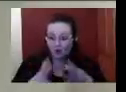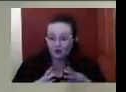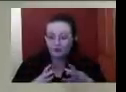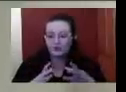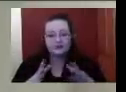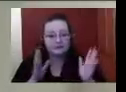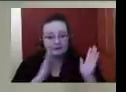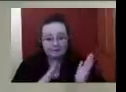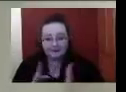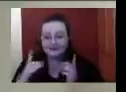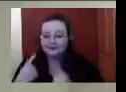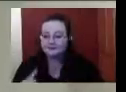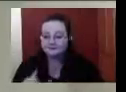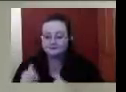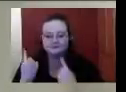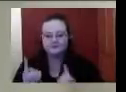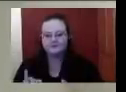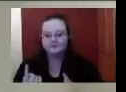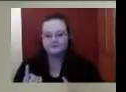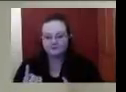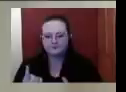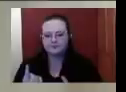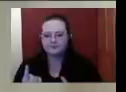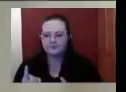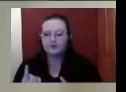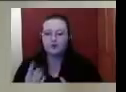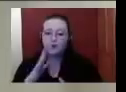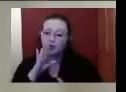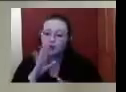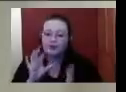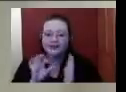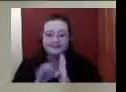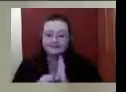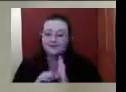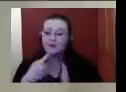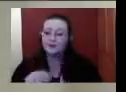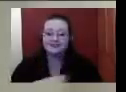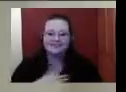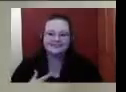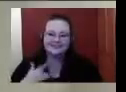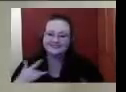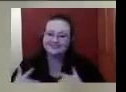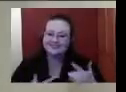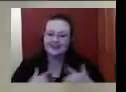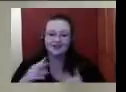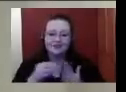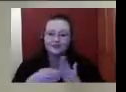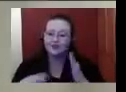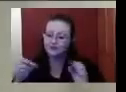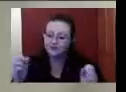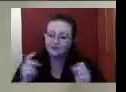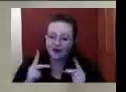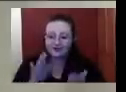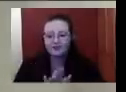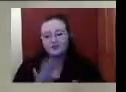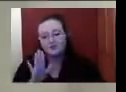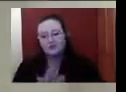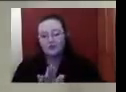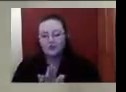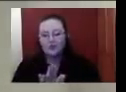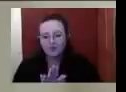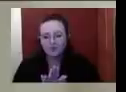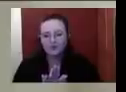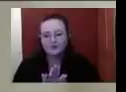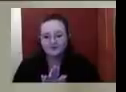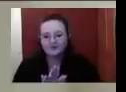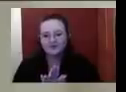far. I really do want to stress how excited we are to welcome our students back into our